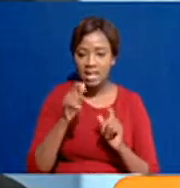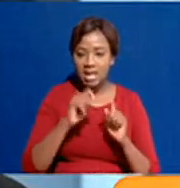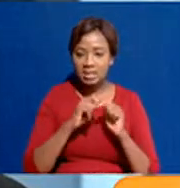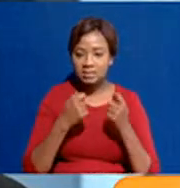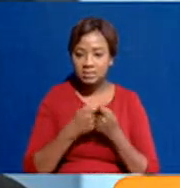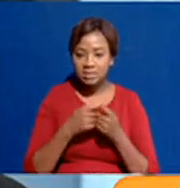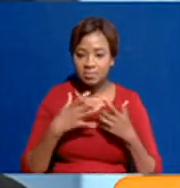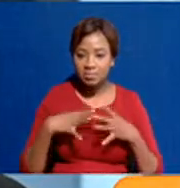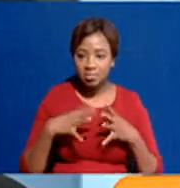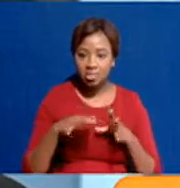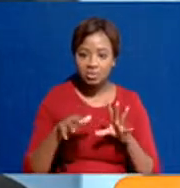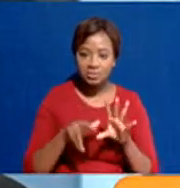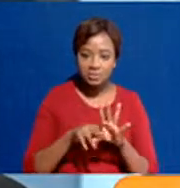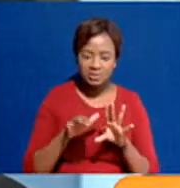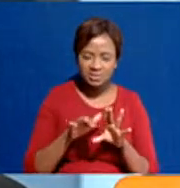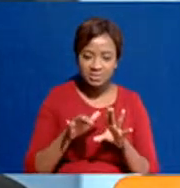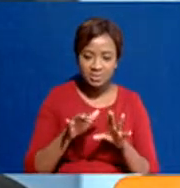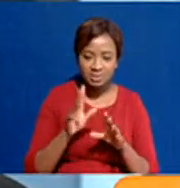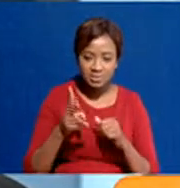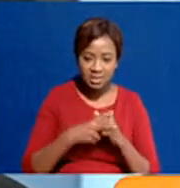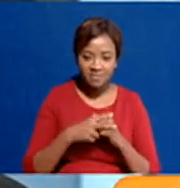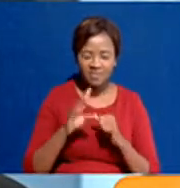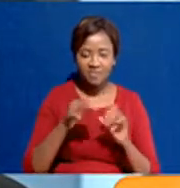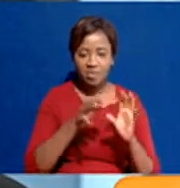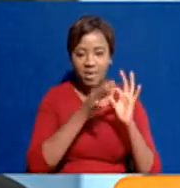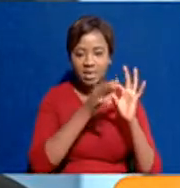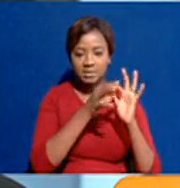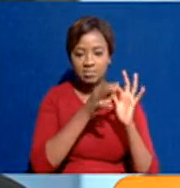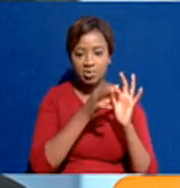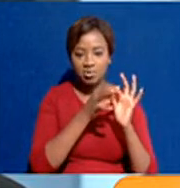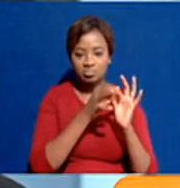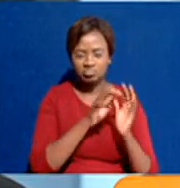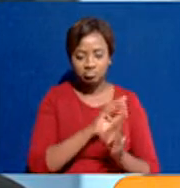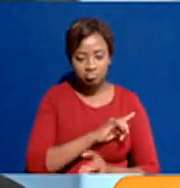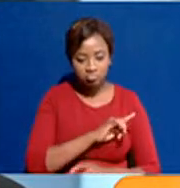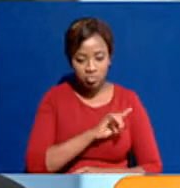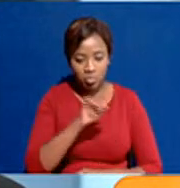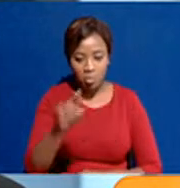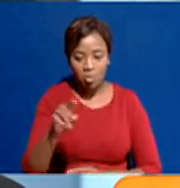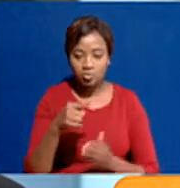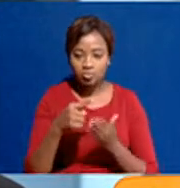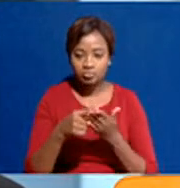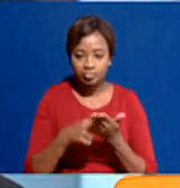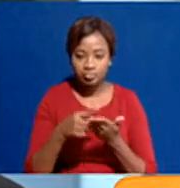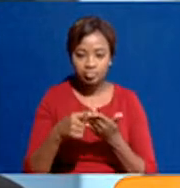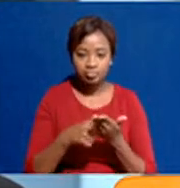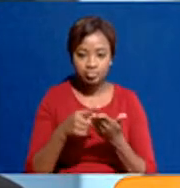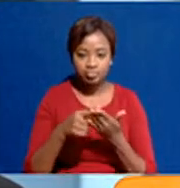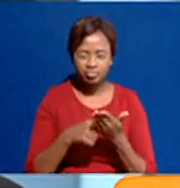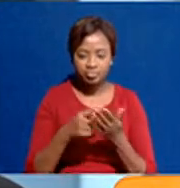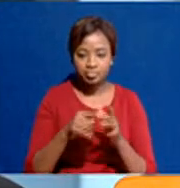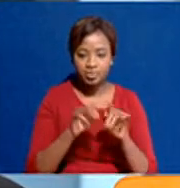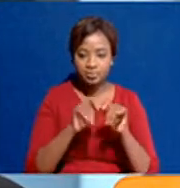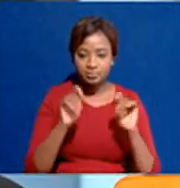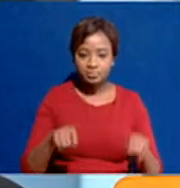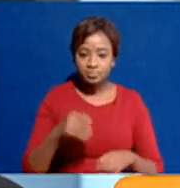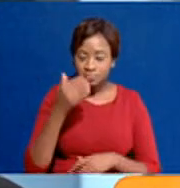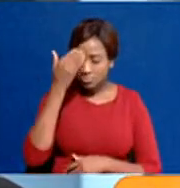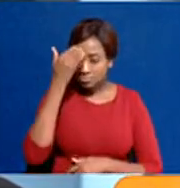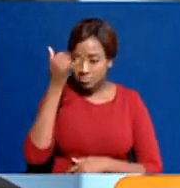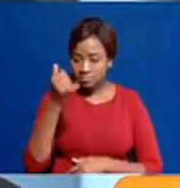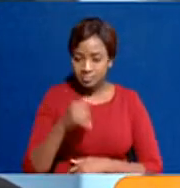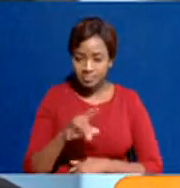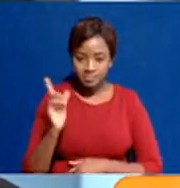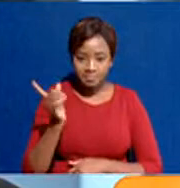from Azimio take to the negotiating table. Because there is already